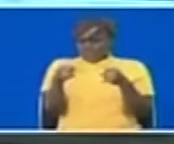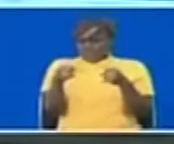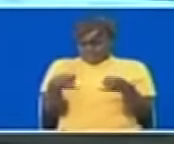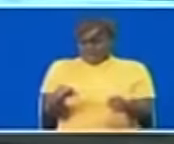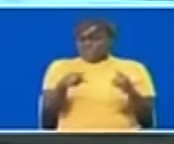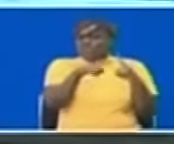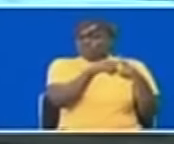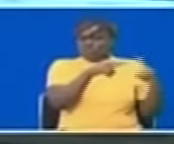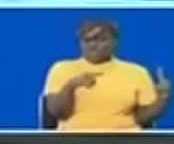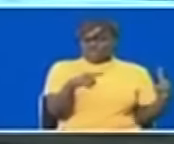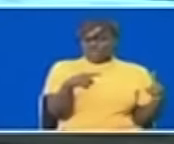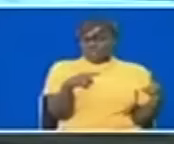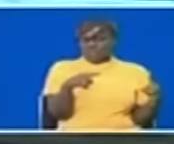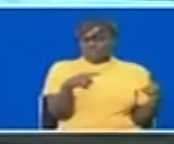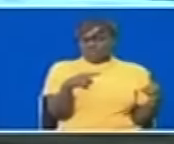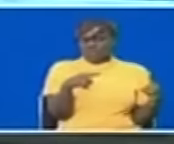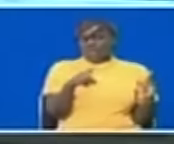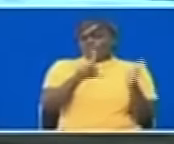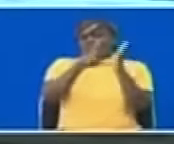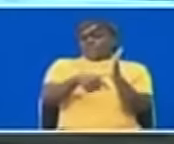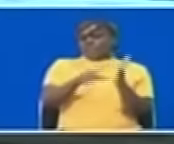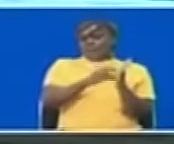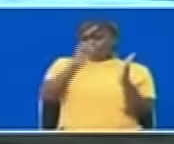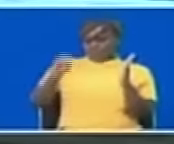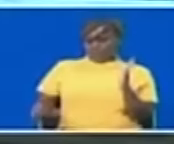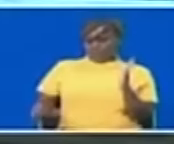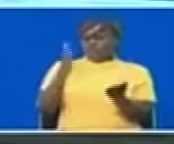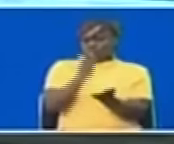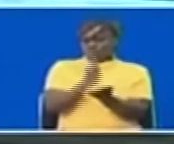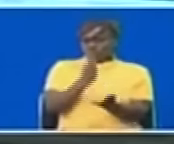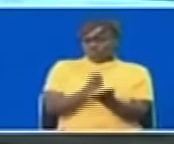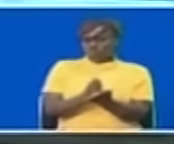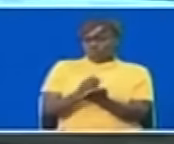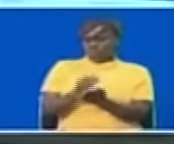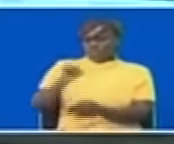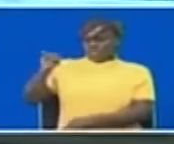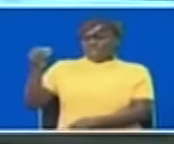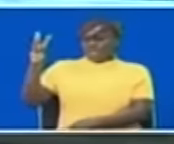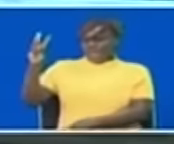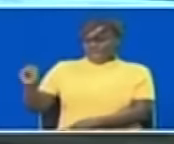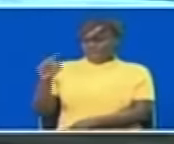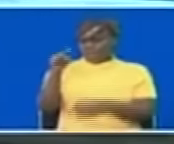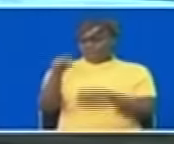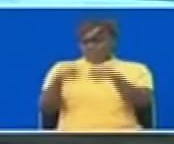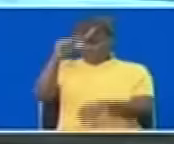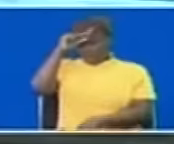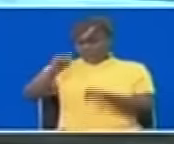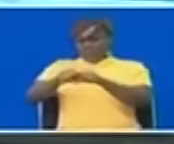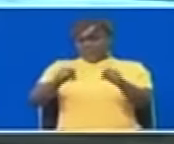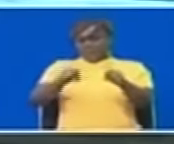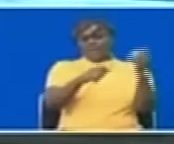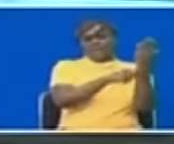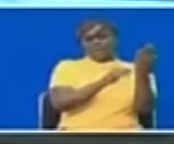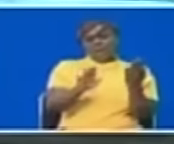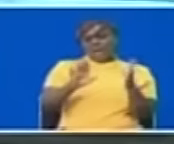of attempted murder, charges that were later dropped. And indeed, Judge Gbm Kariuki did sue the state for